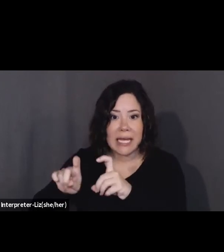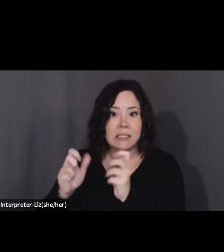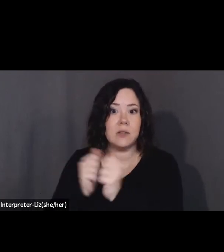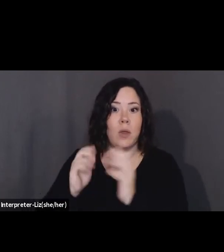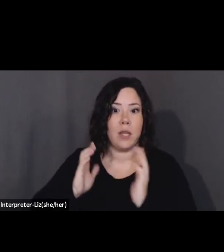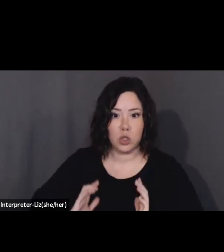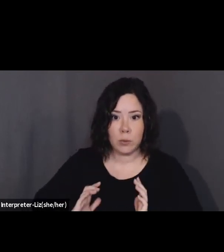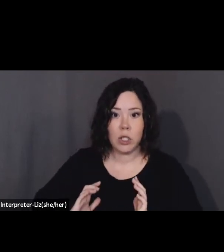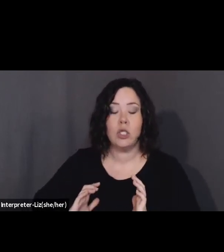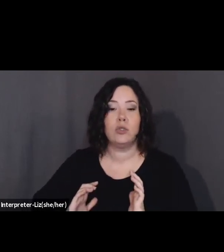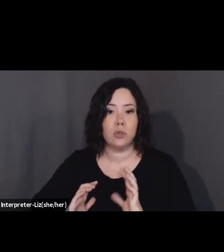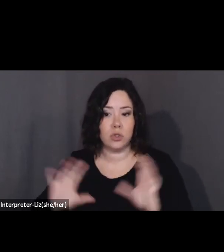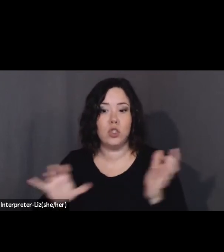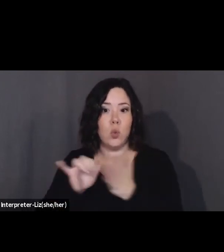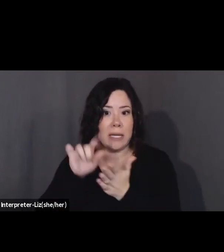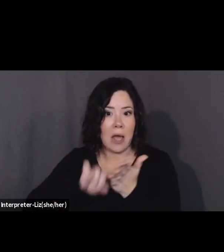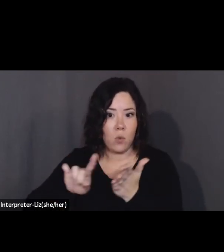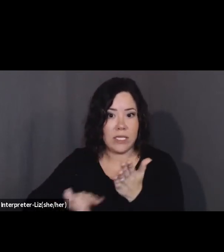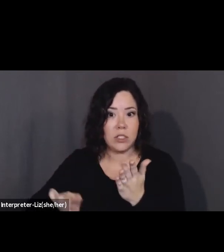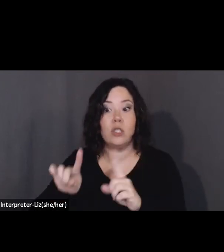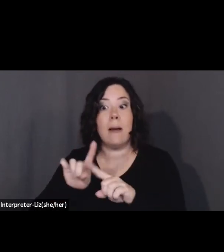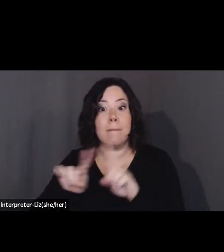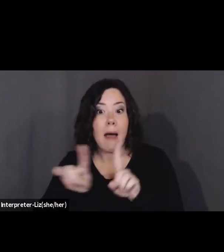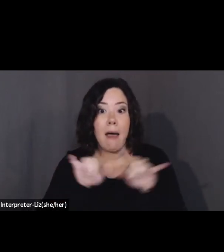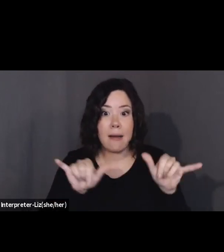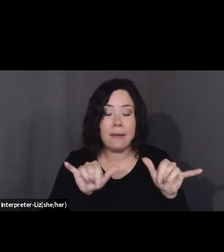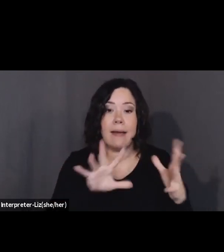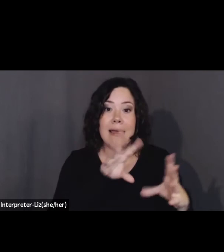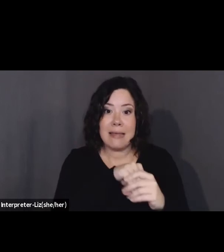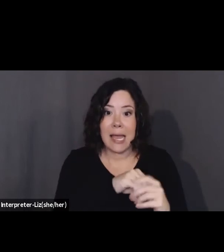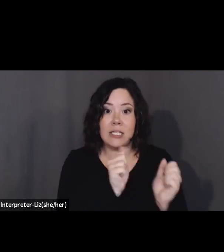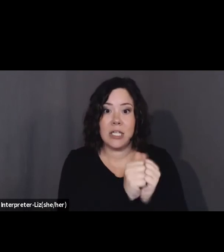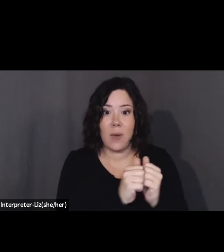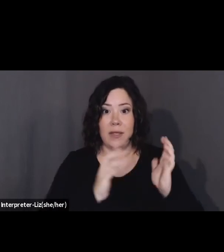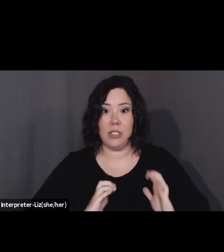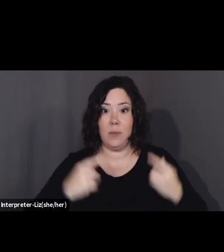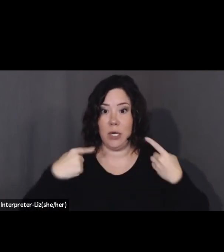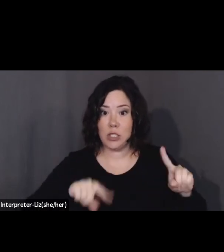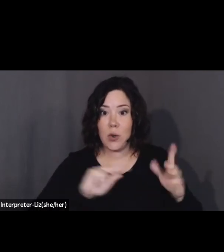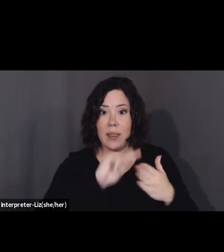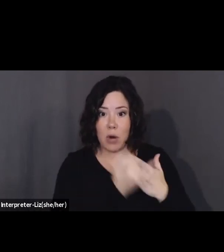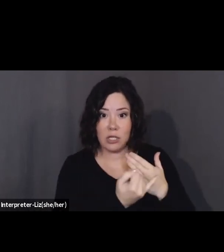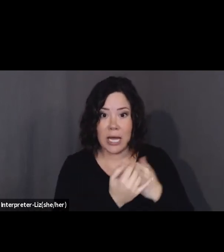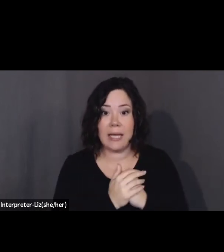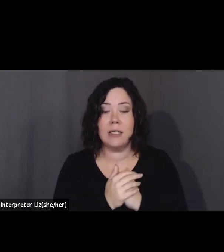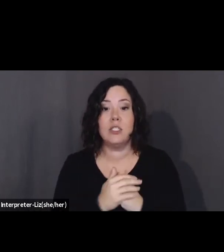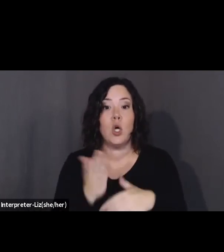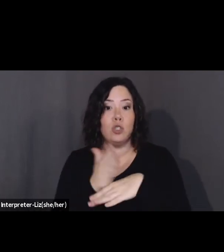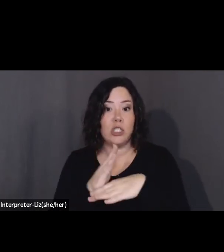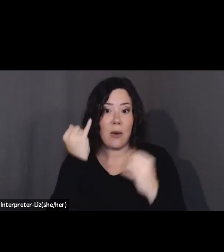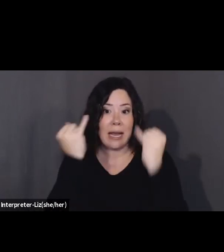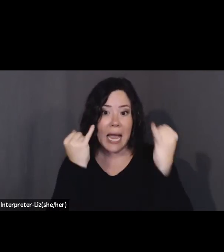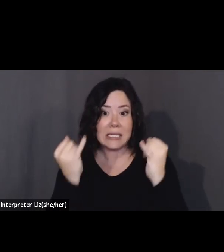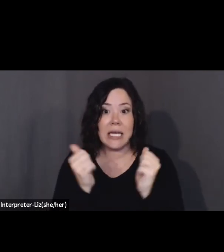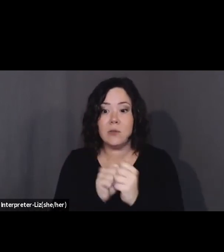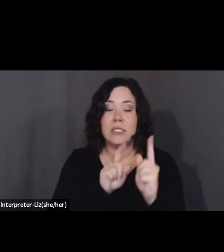consumers and doing that research, but also engaging with consumers throughout the project. So sharing ideas around